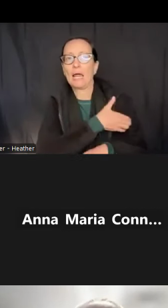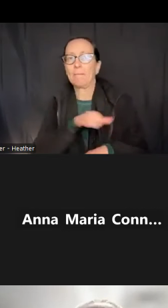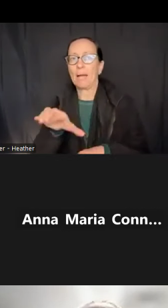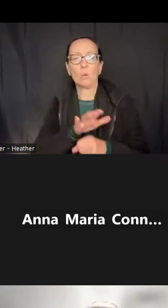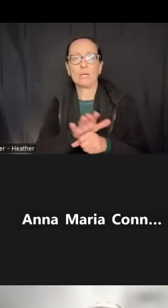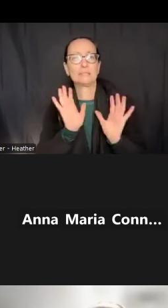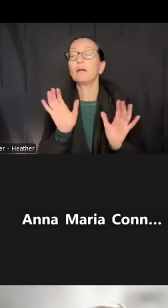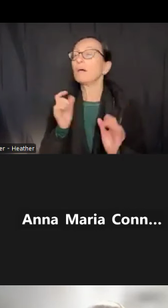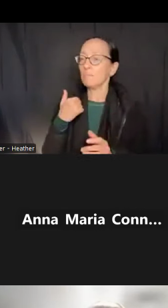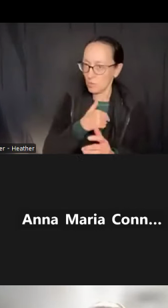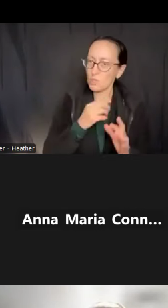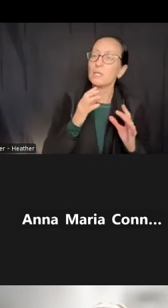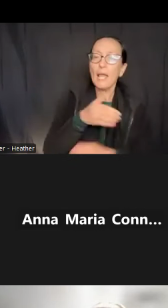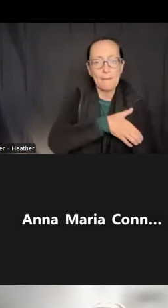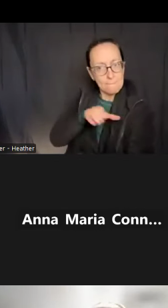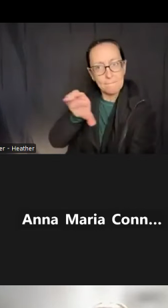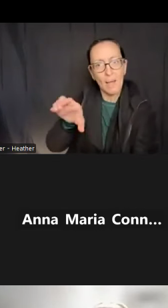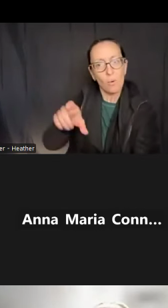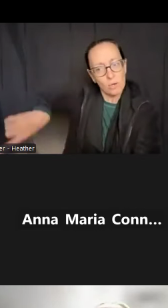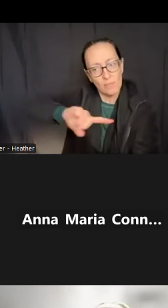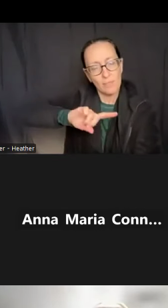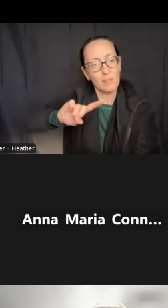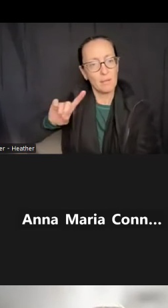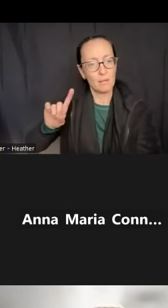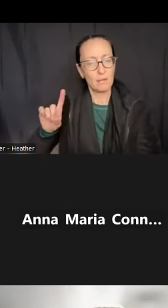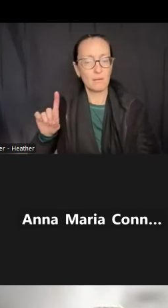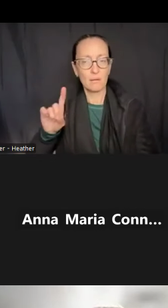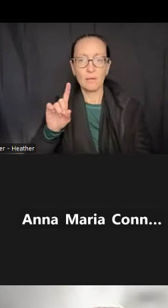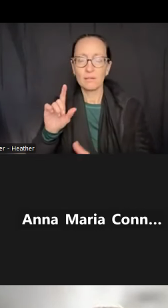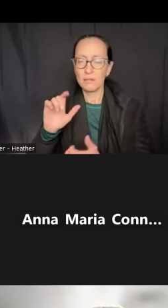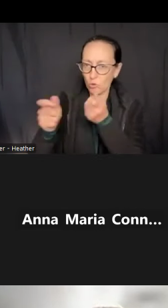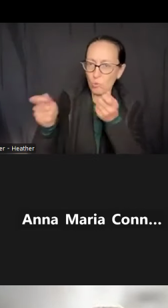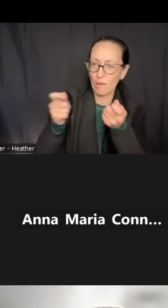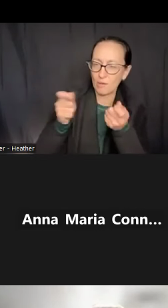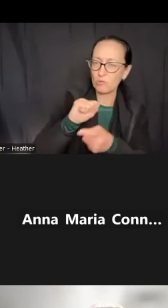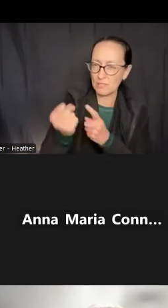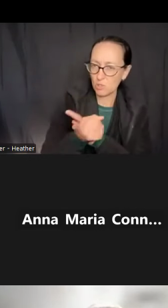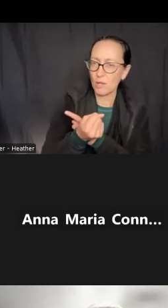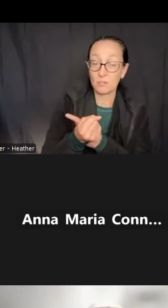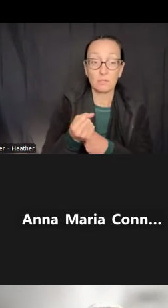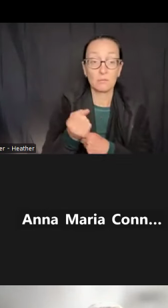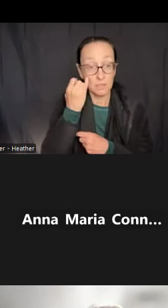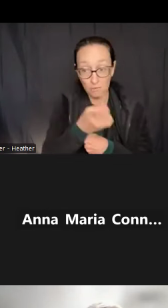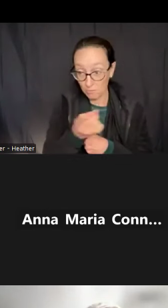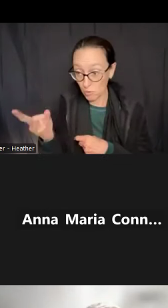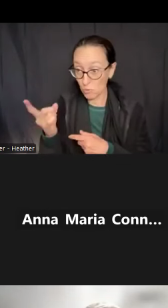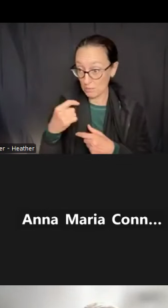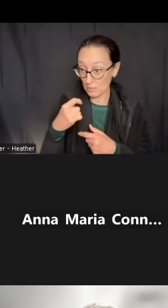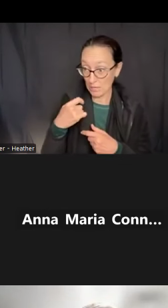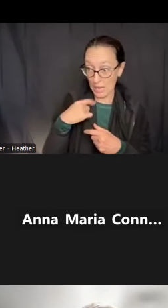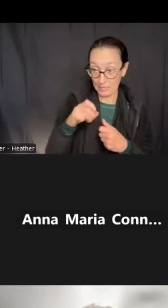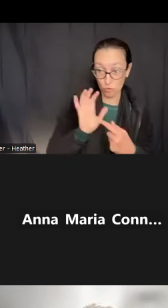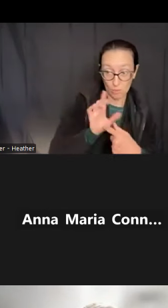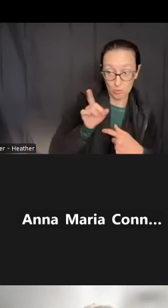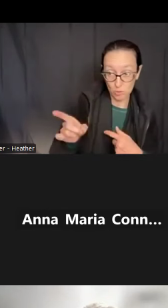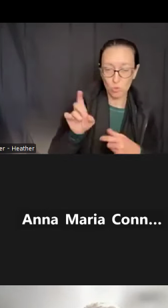also empower the resident to handle the situations too. And if they want us to be their voice or to sit in on a